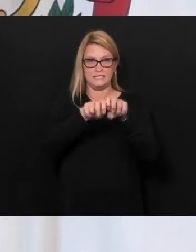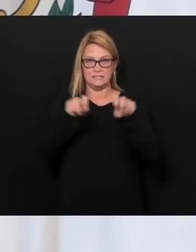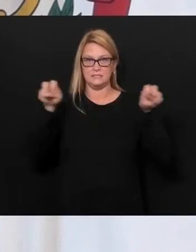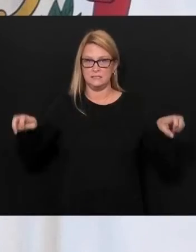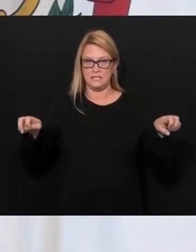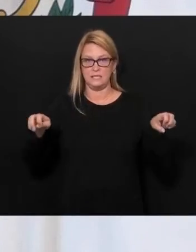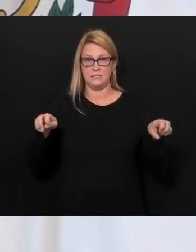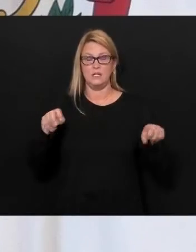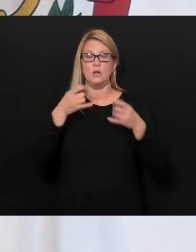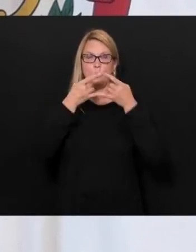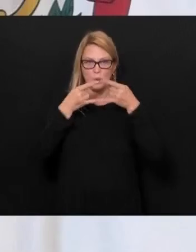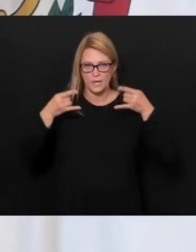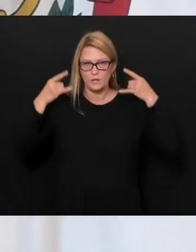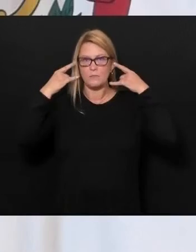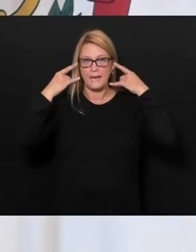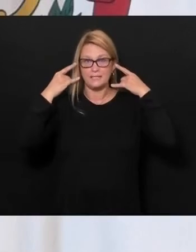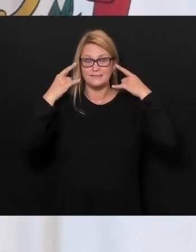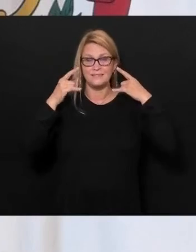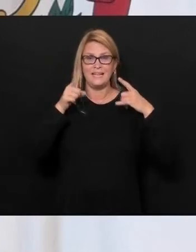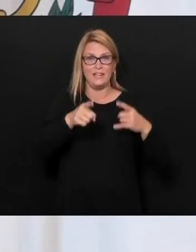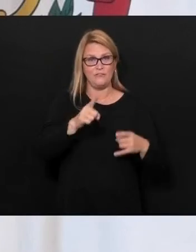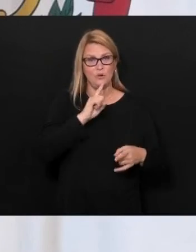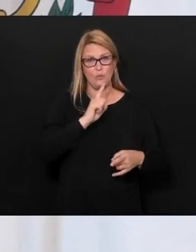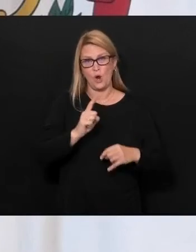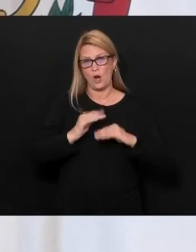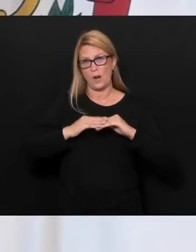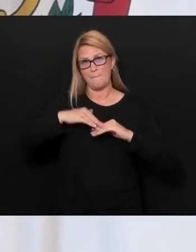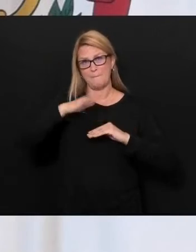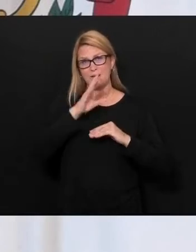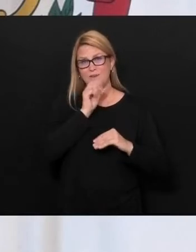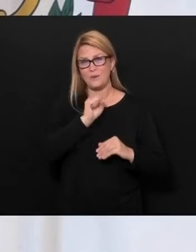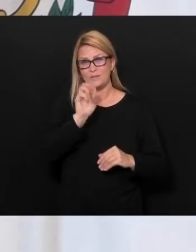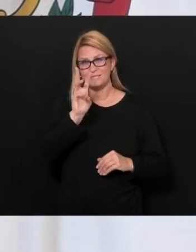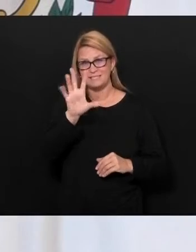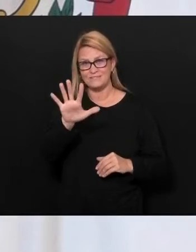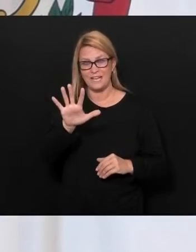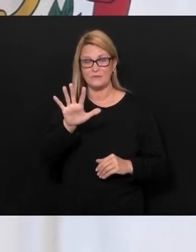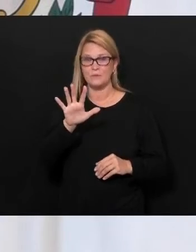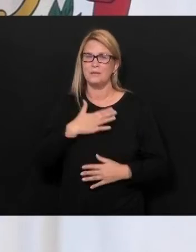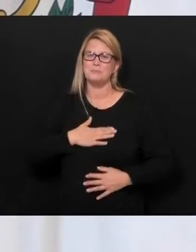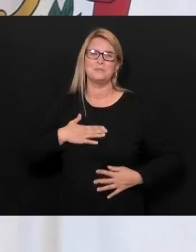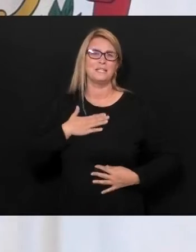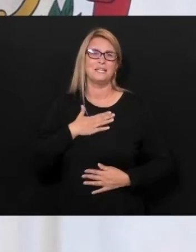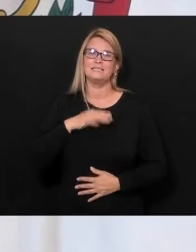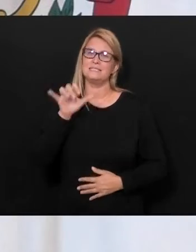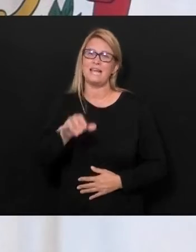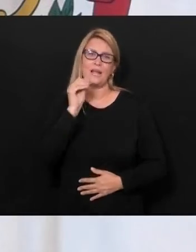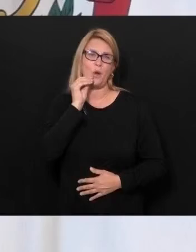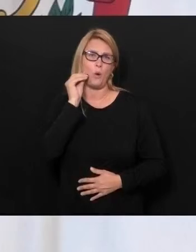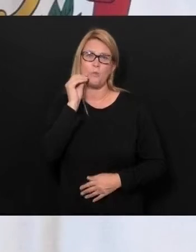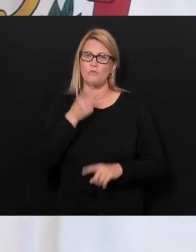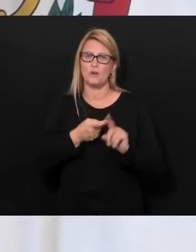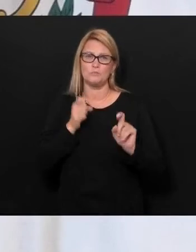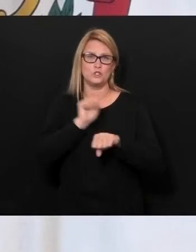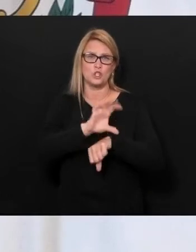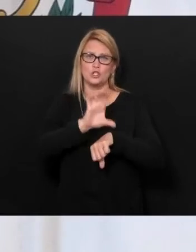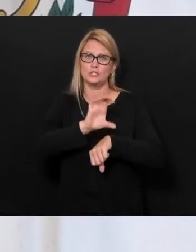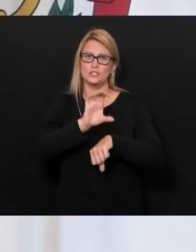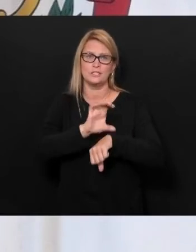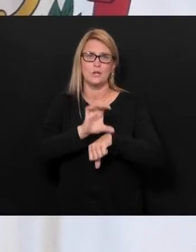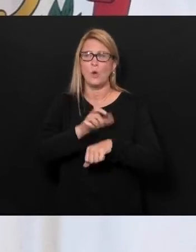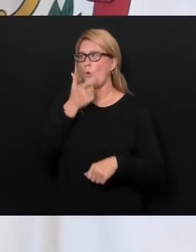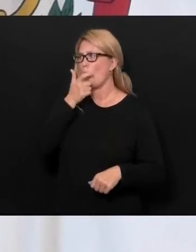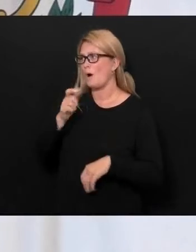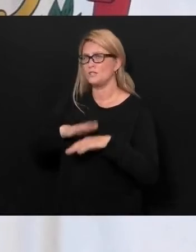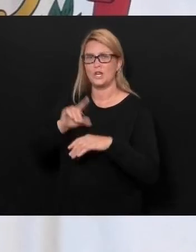you're 65, I'm pleading with you to stay home. Just stay home from church. Get your services online.